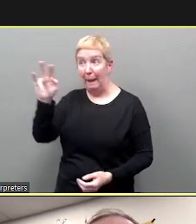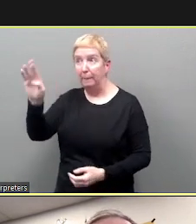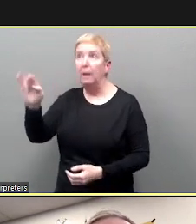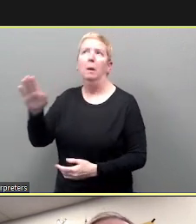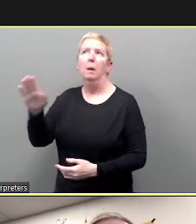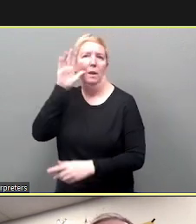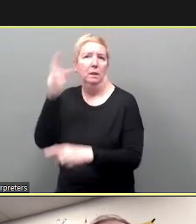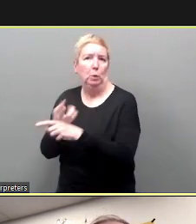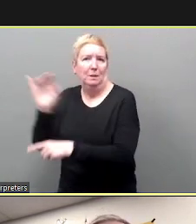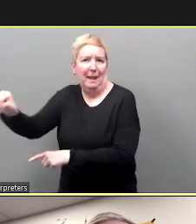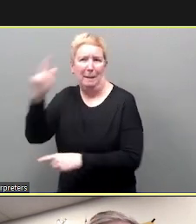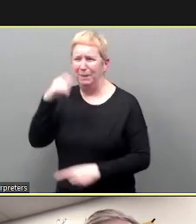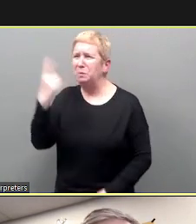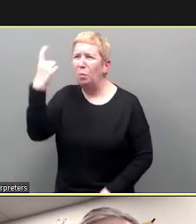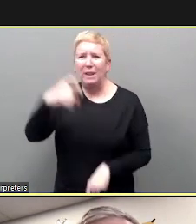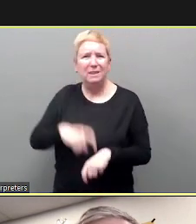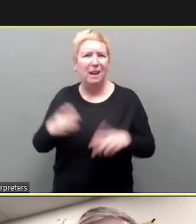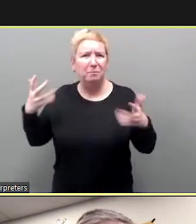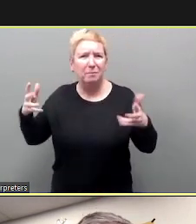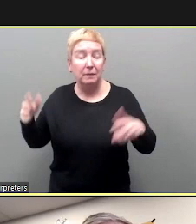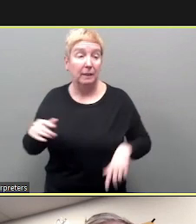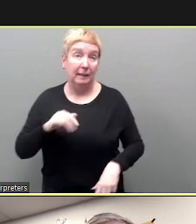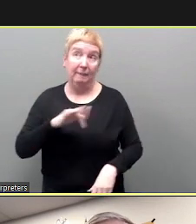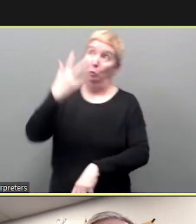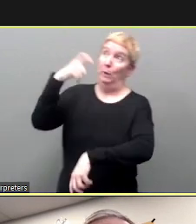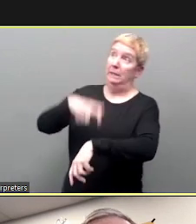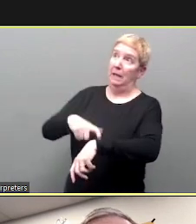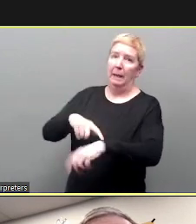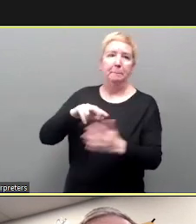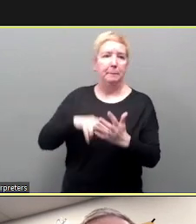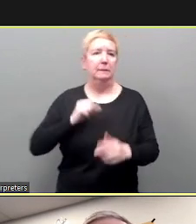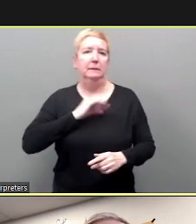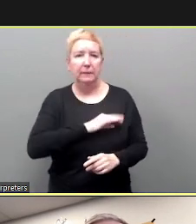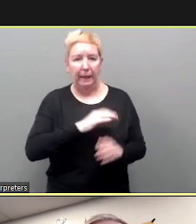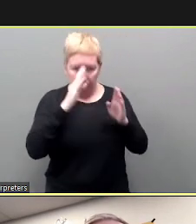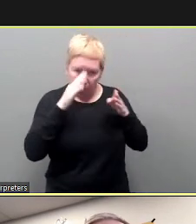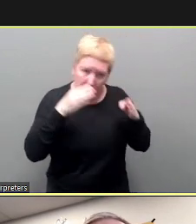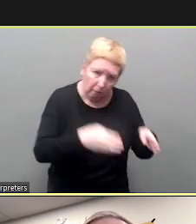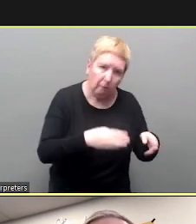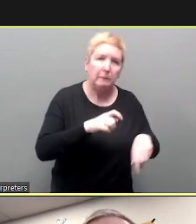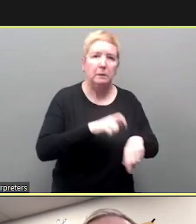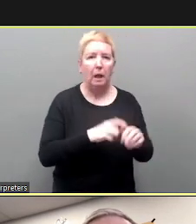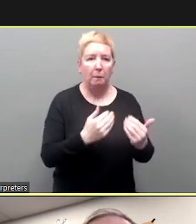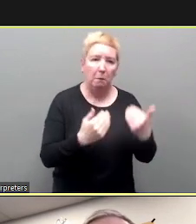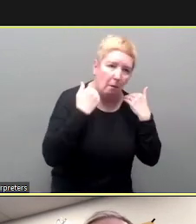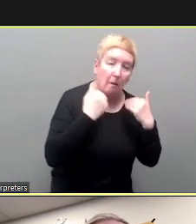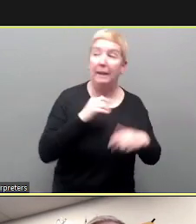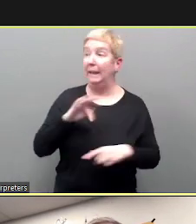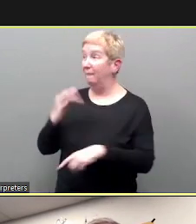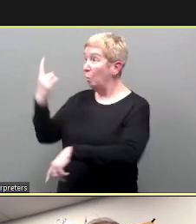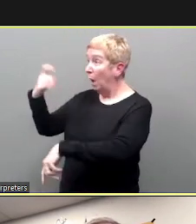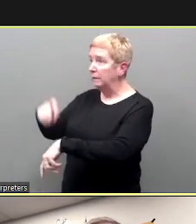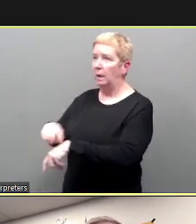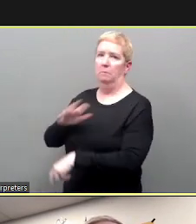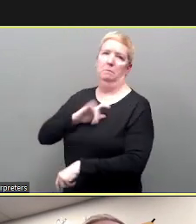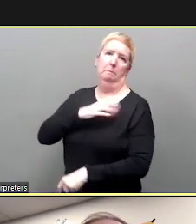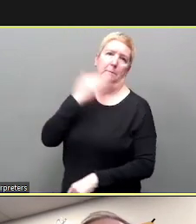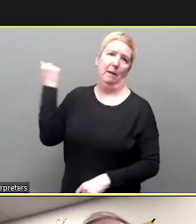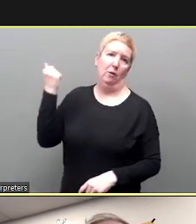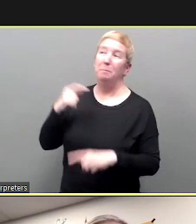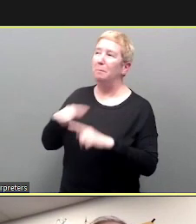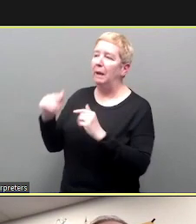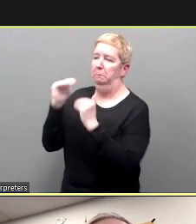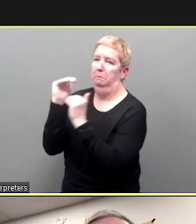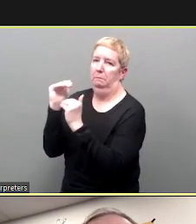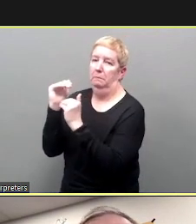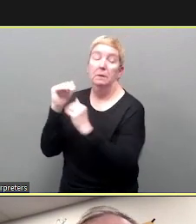hospital personnel, and that's where the majority of where this would have to be given. But we do have a supply,